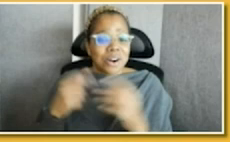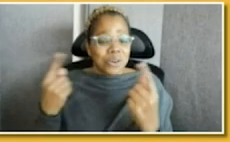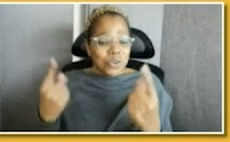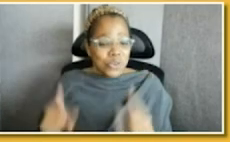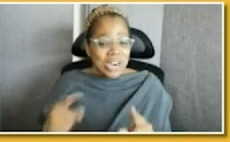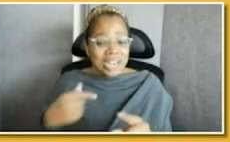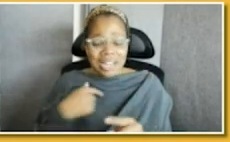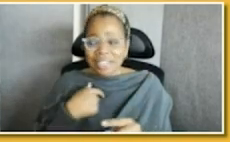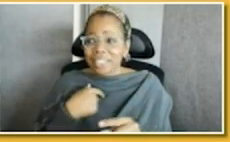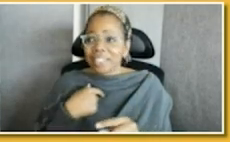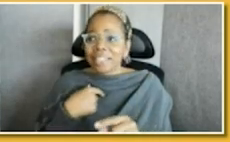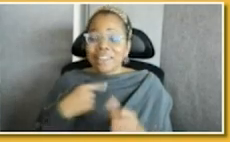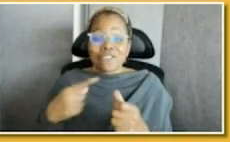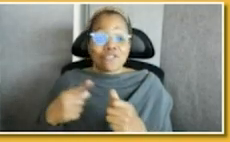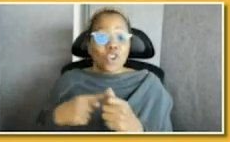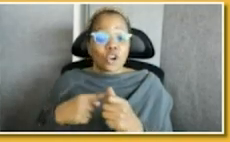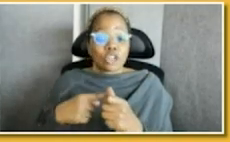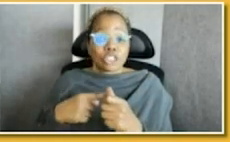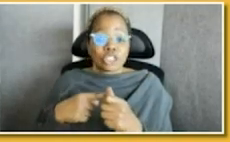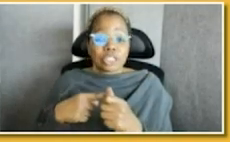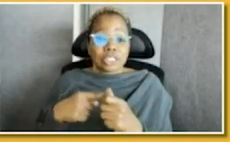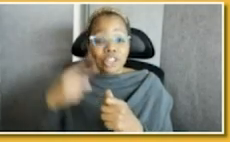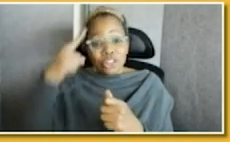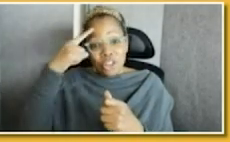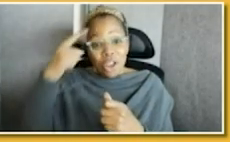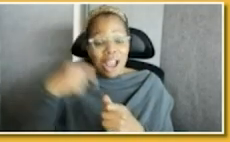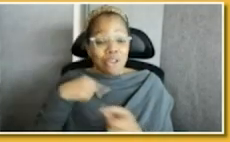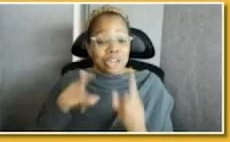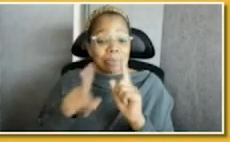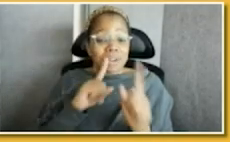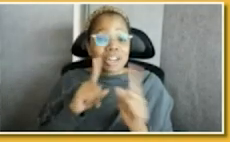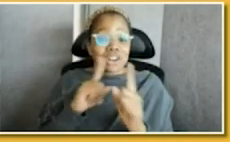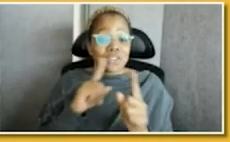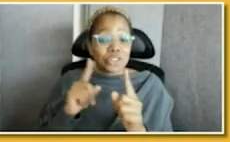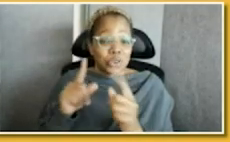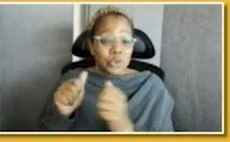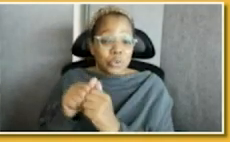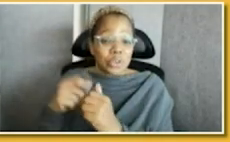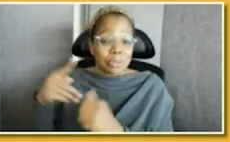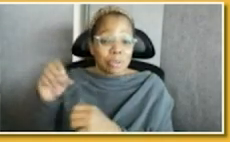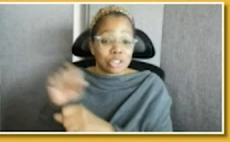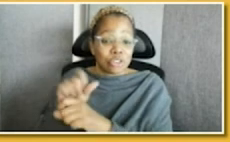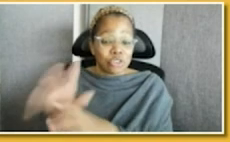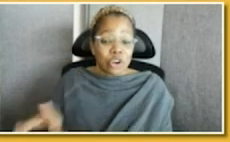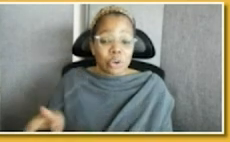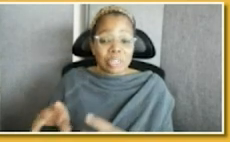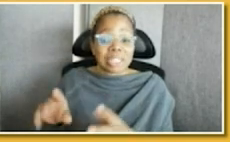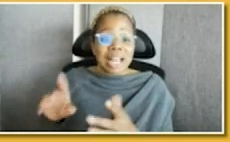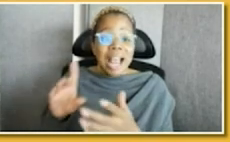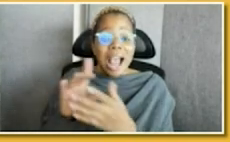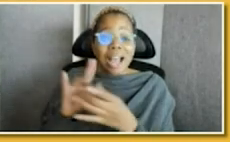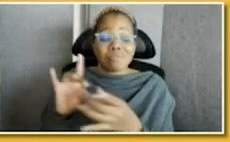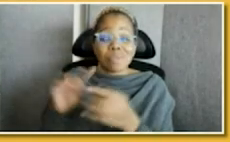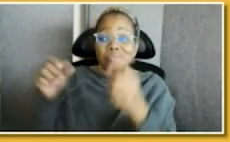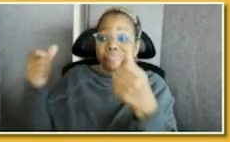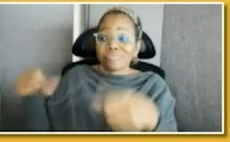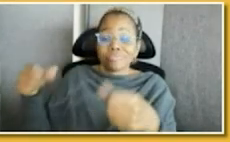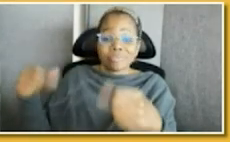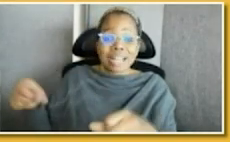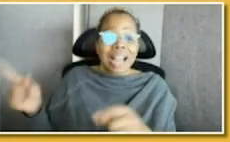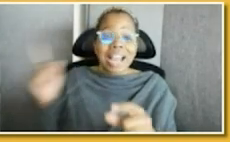when I first thought I was going to be interviewing postal workers, I put a message out on a postal message board, and I heard from